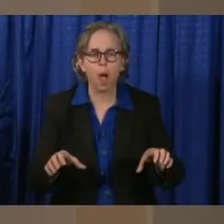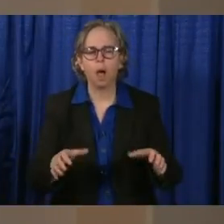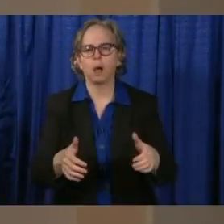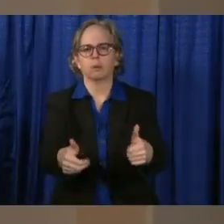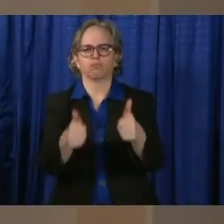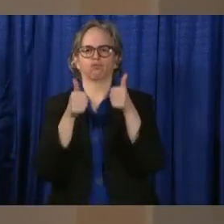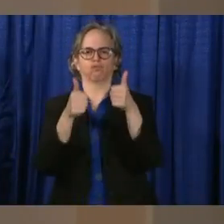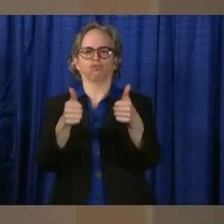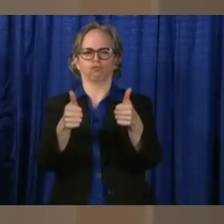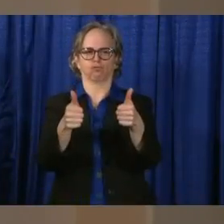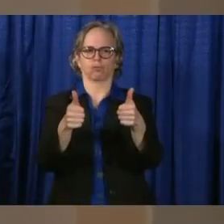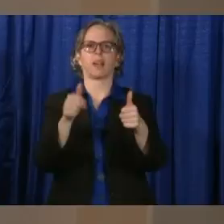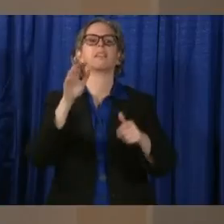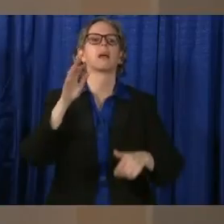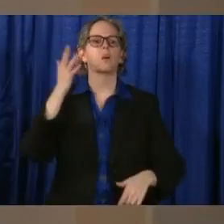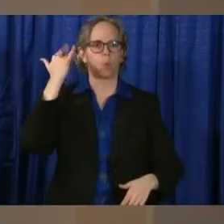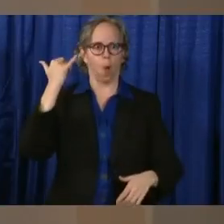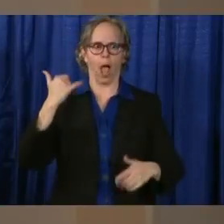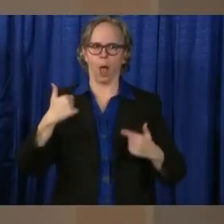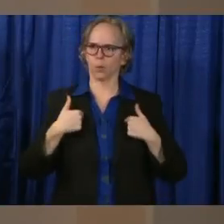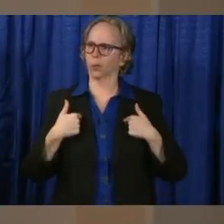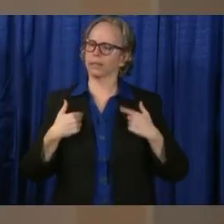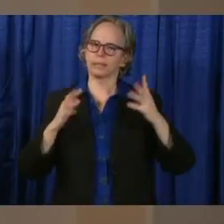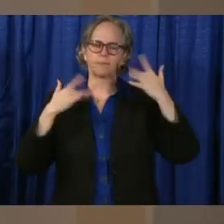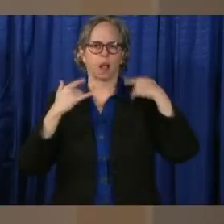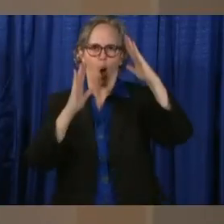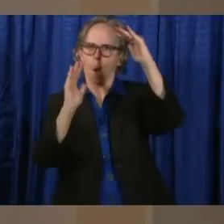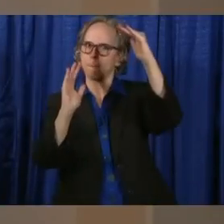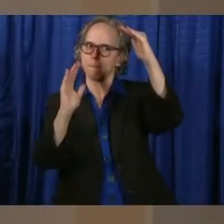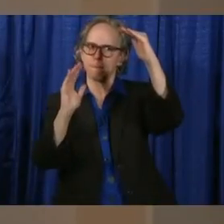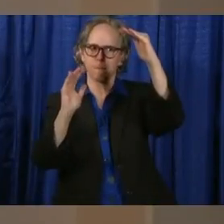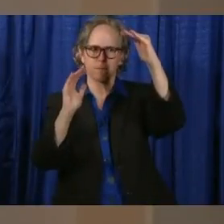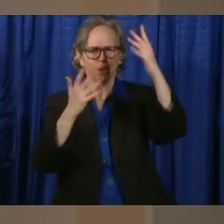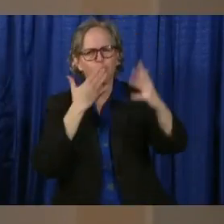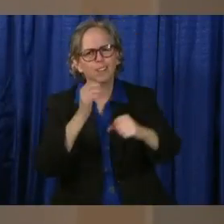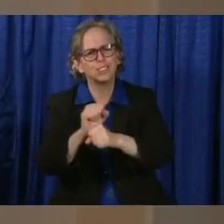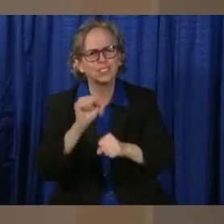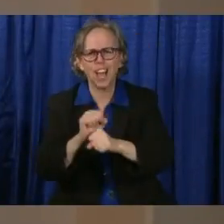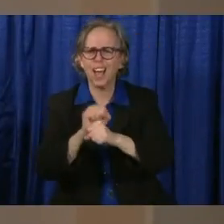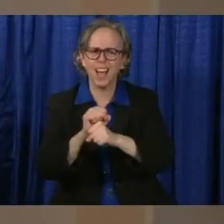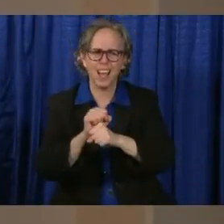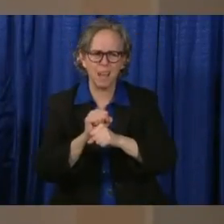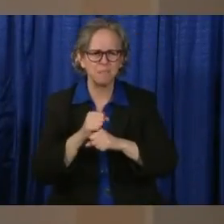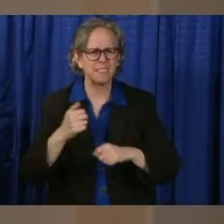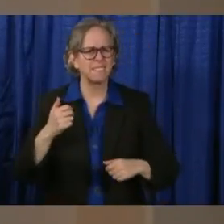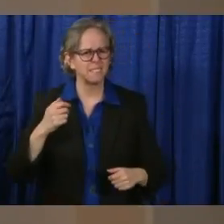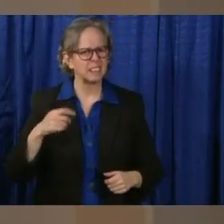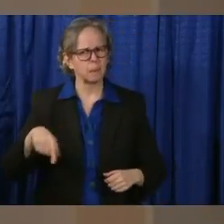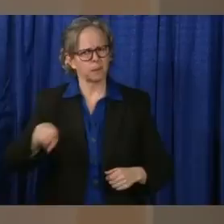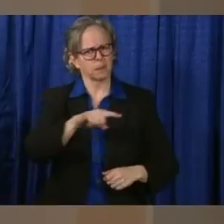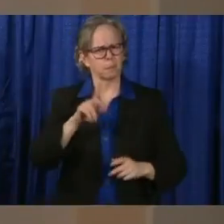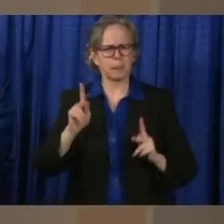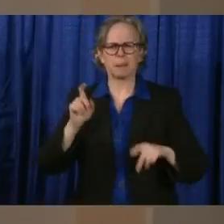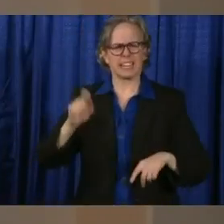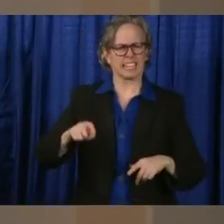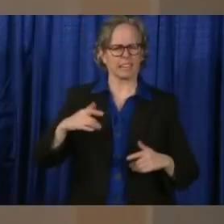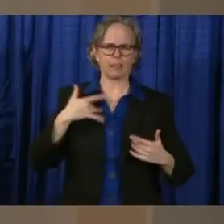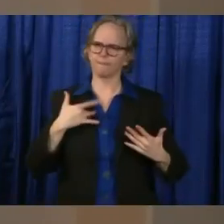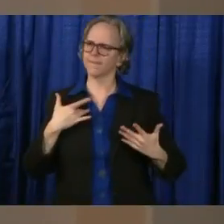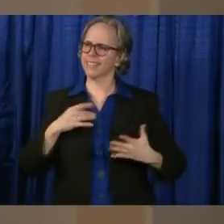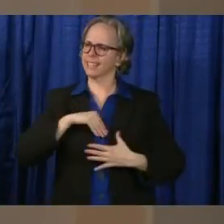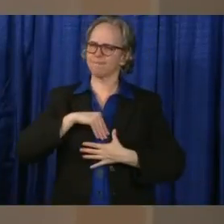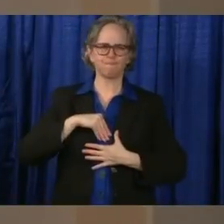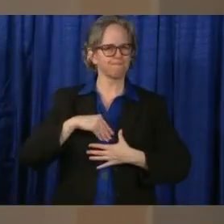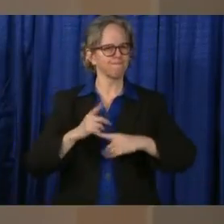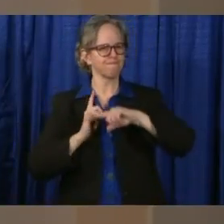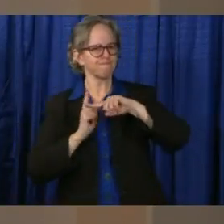the new data starts to come in. And so I think a lot of people are looking for that source of optimism, and you provide it by your